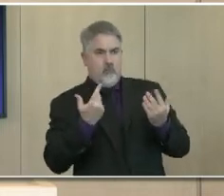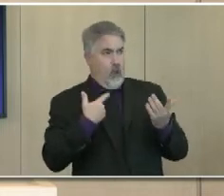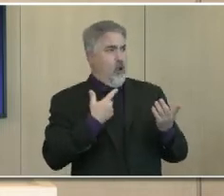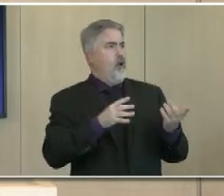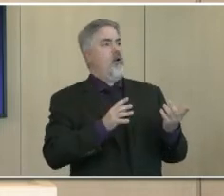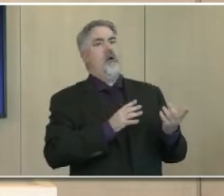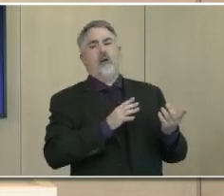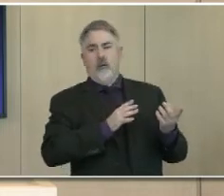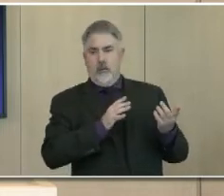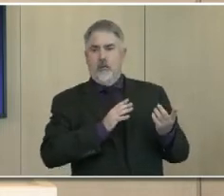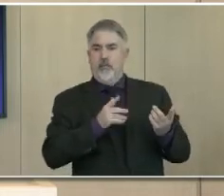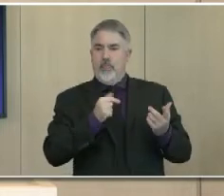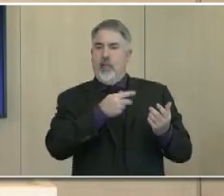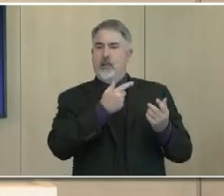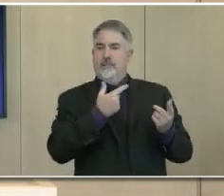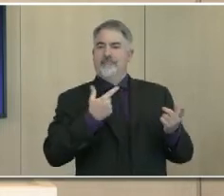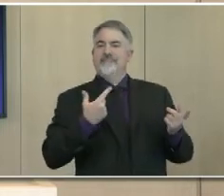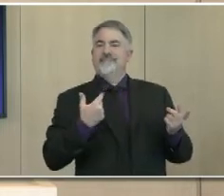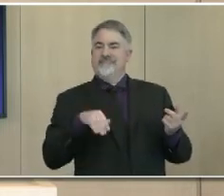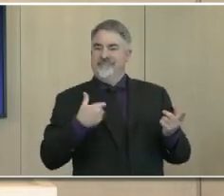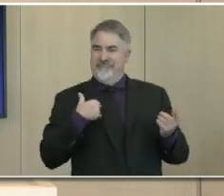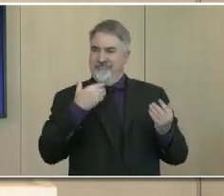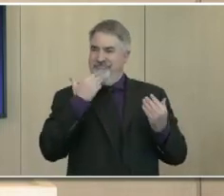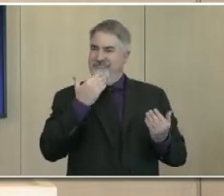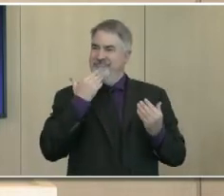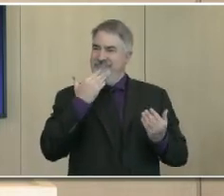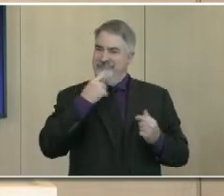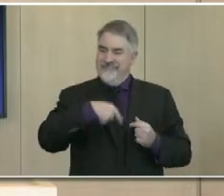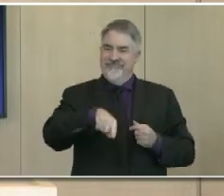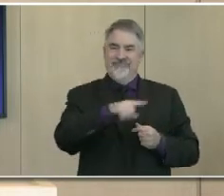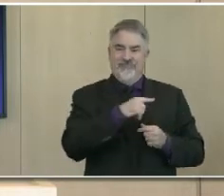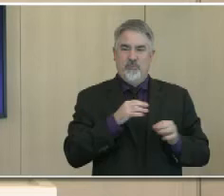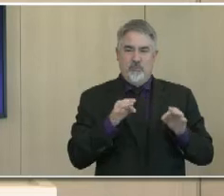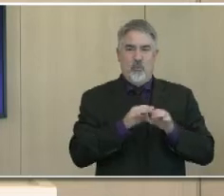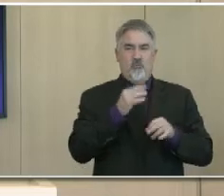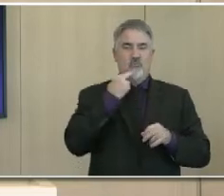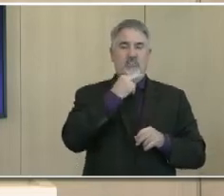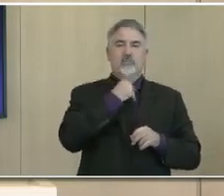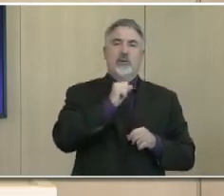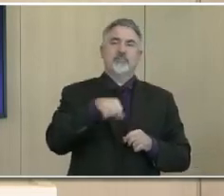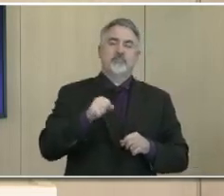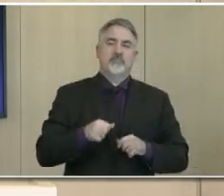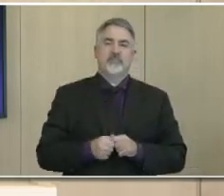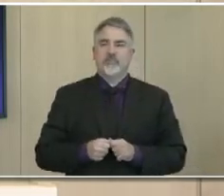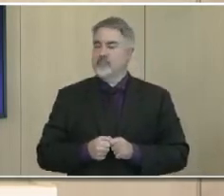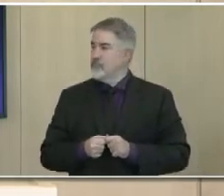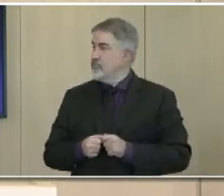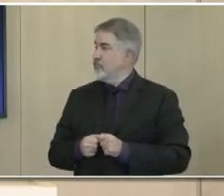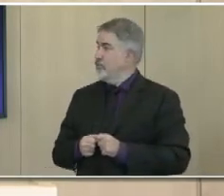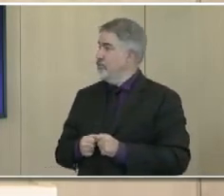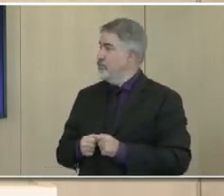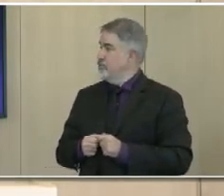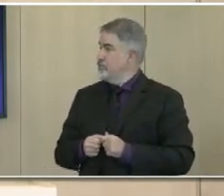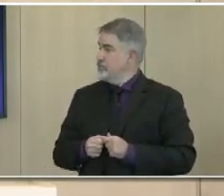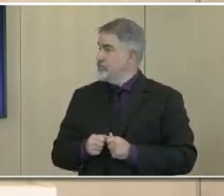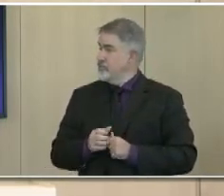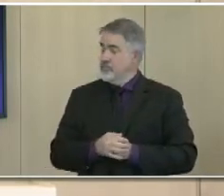part of the solution. We are incredibly grateful to the Restaurant Association and to Jeff for joining us.